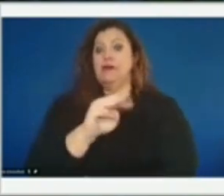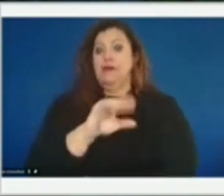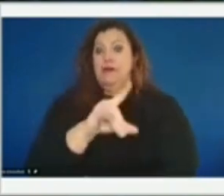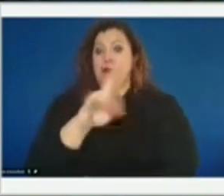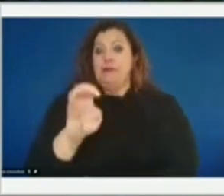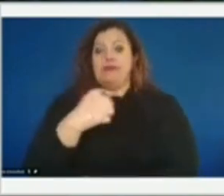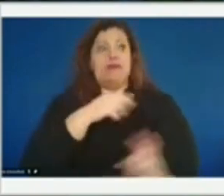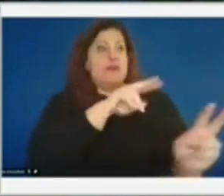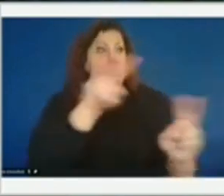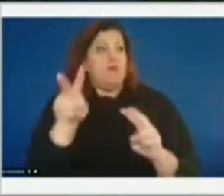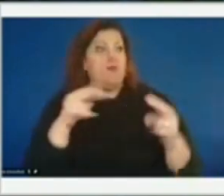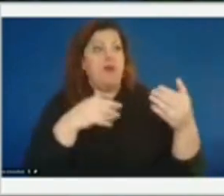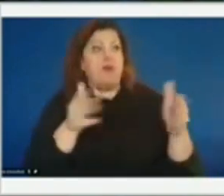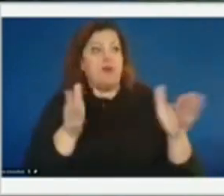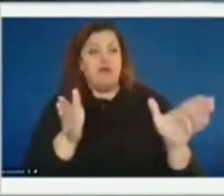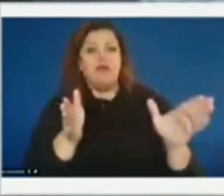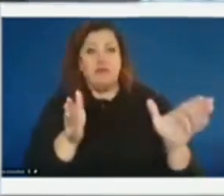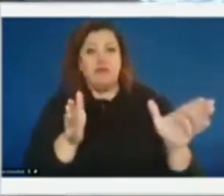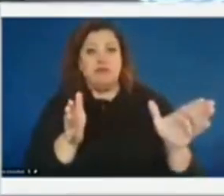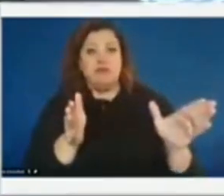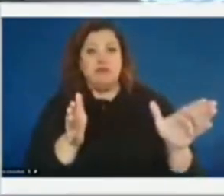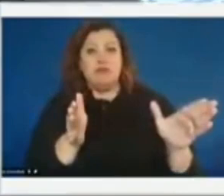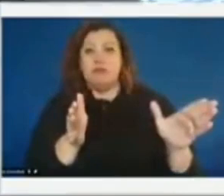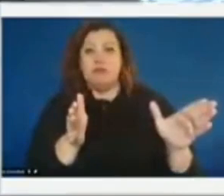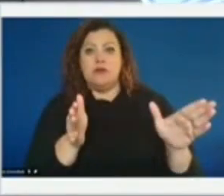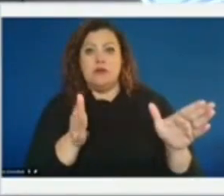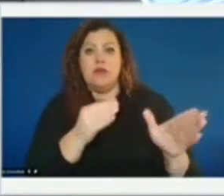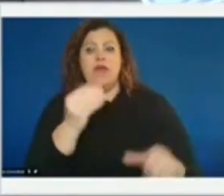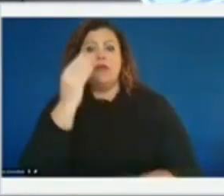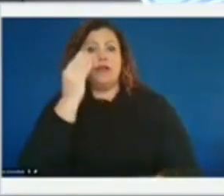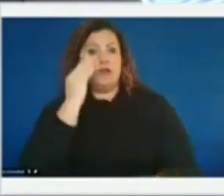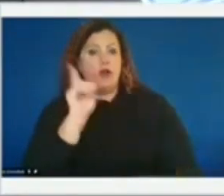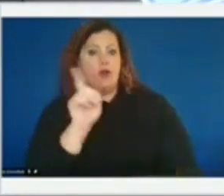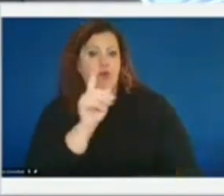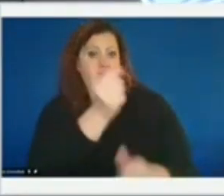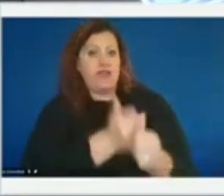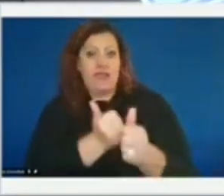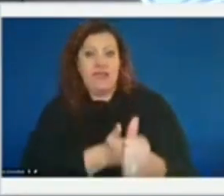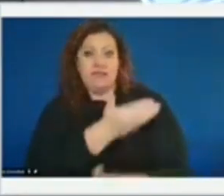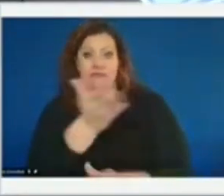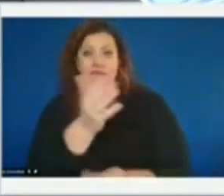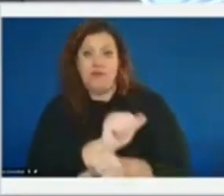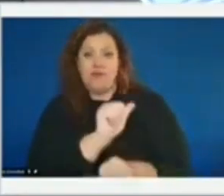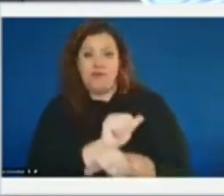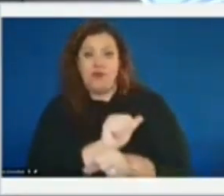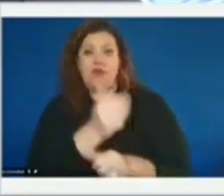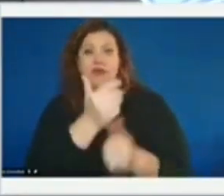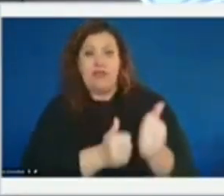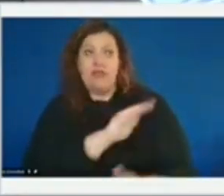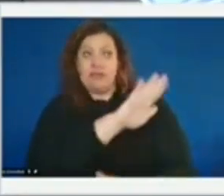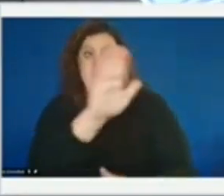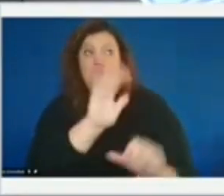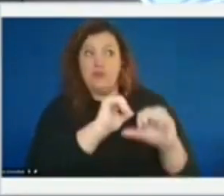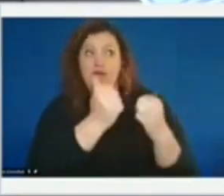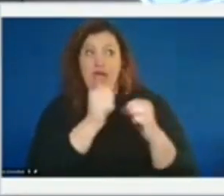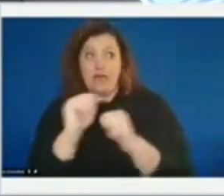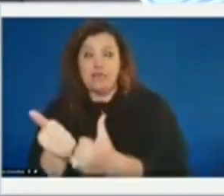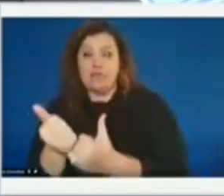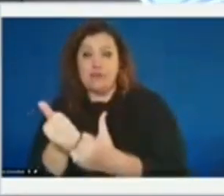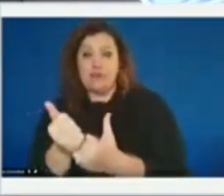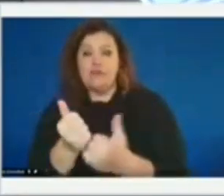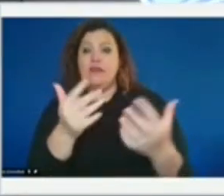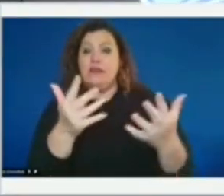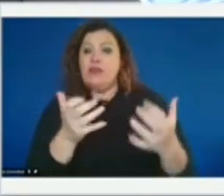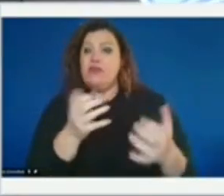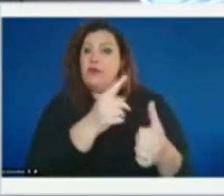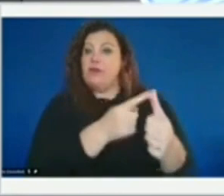room and know where each of you work. Each of your agencies wanted to be the first ones to talk